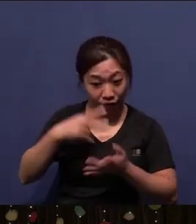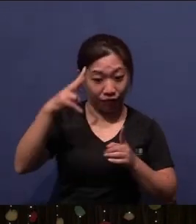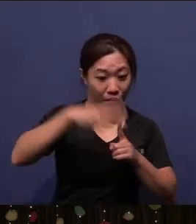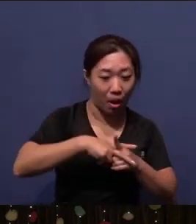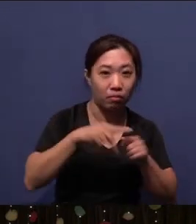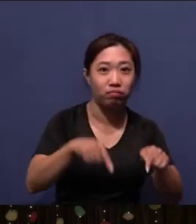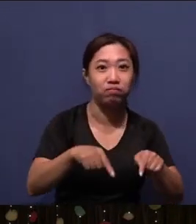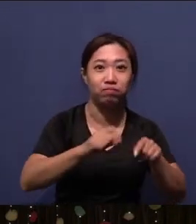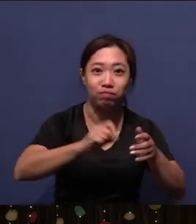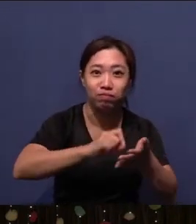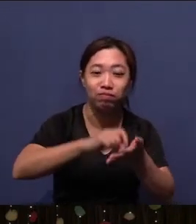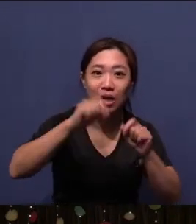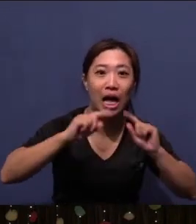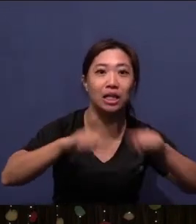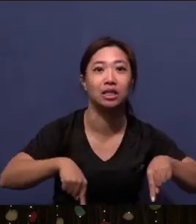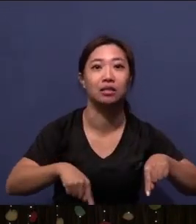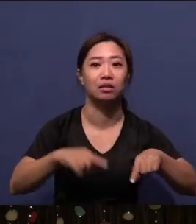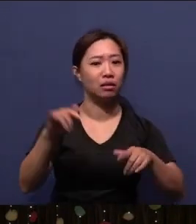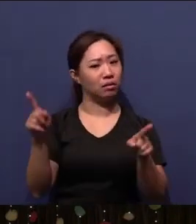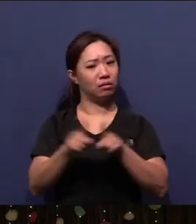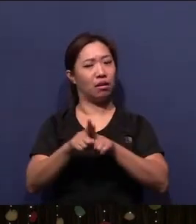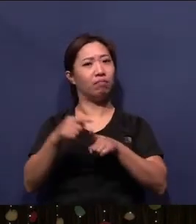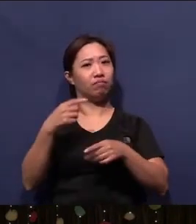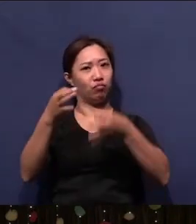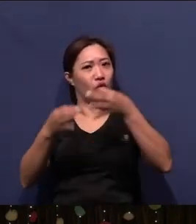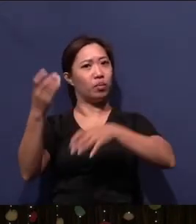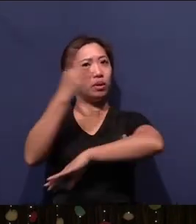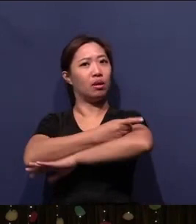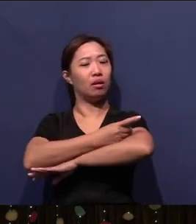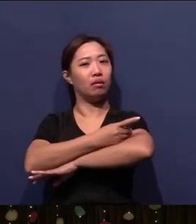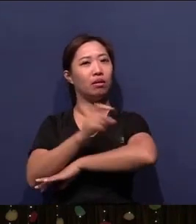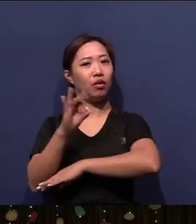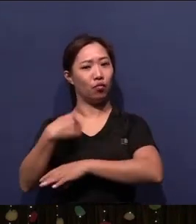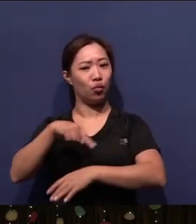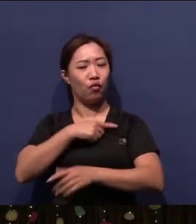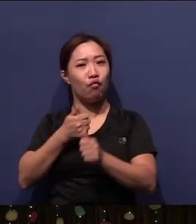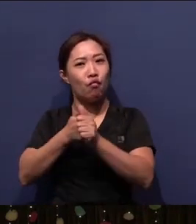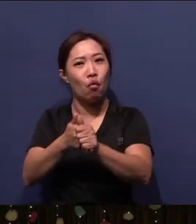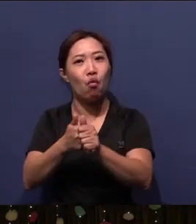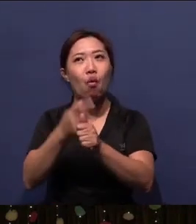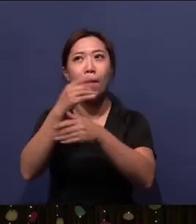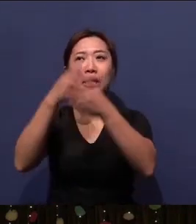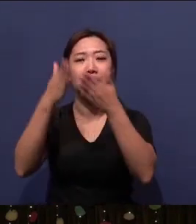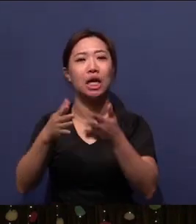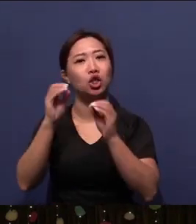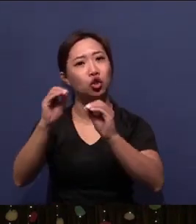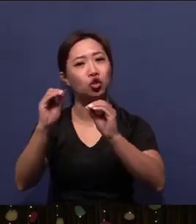Therefore, on Judgment Day, we will be judged on whether we are following the teaching of a Messiah.